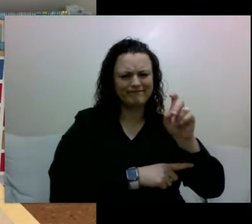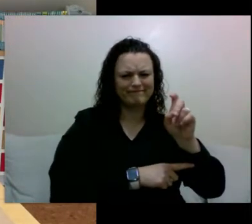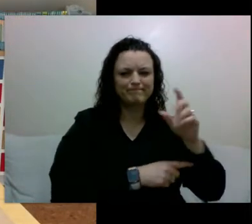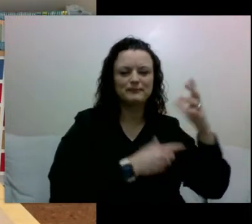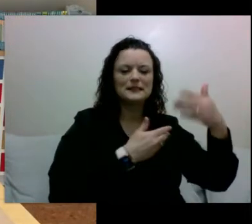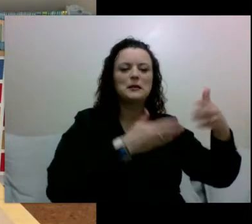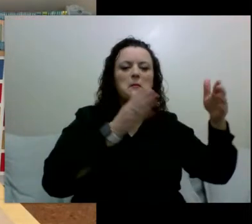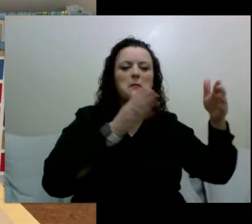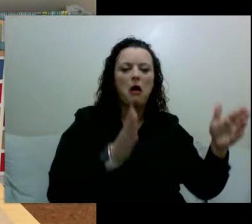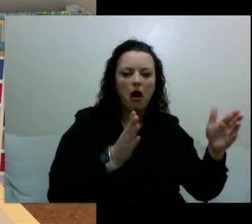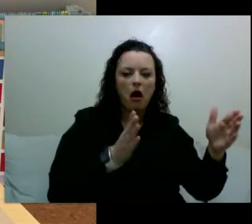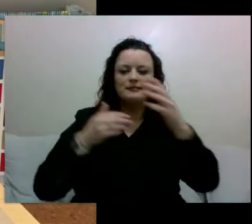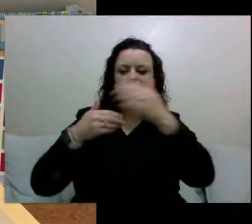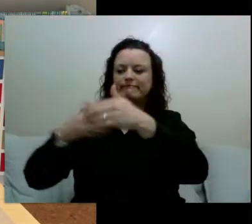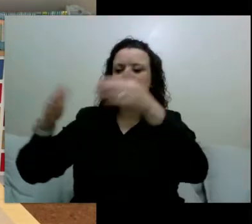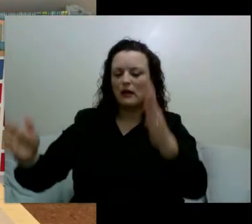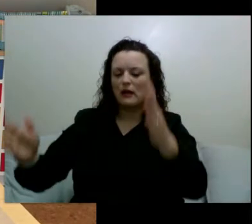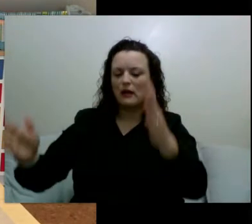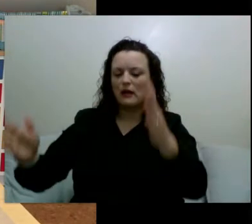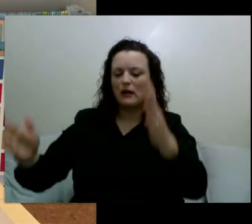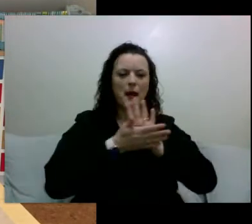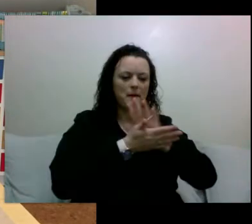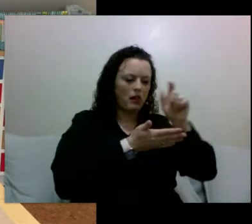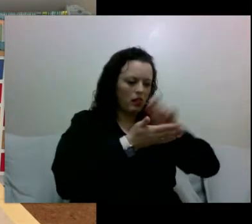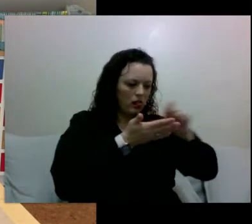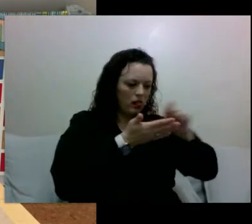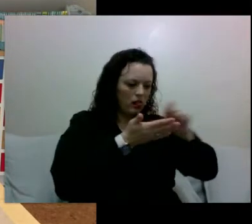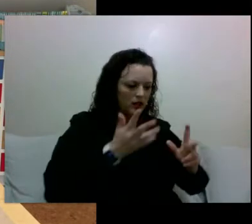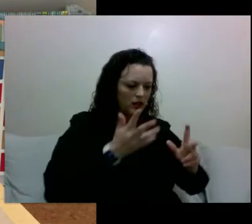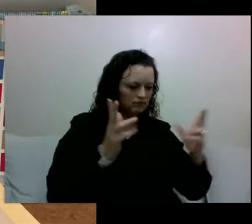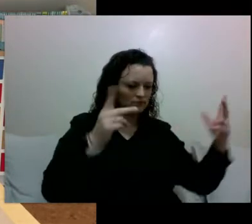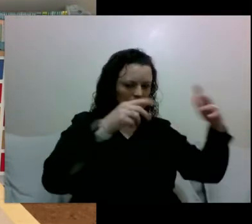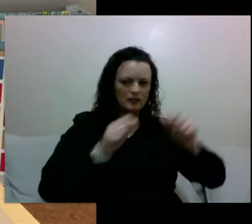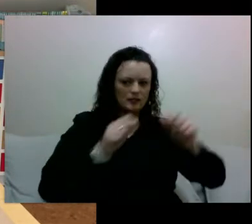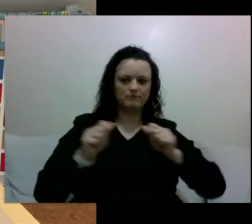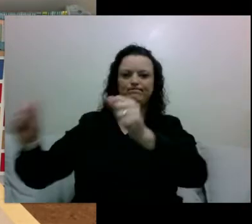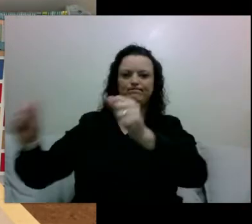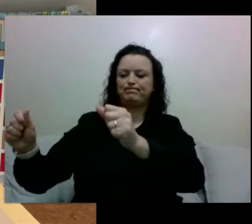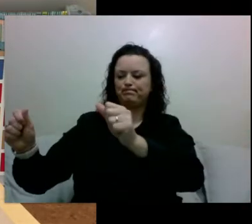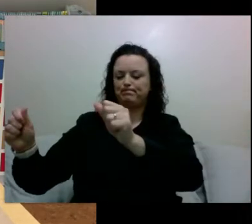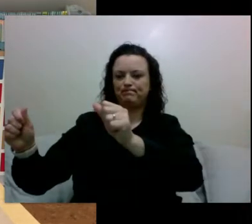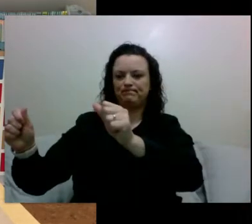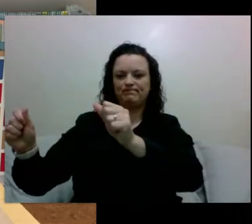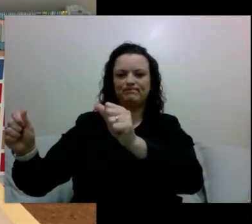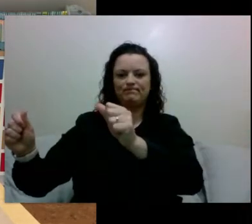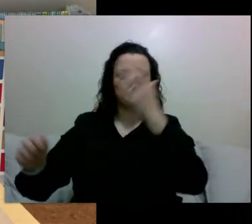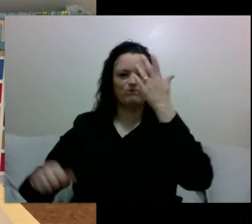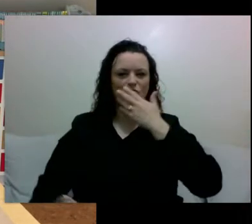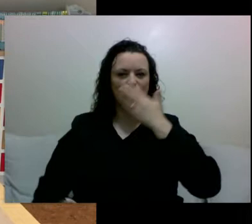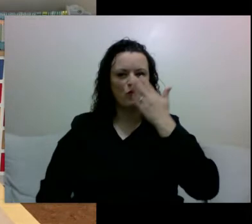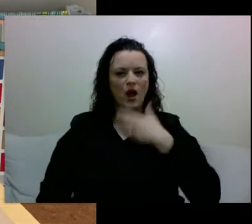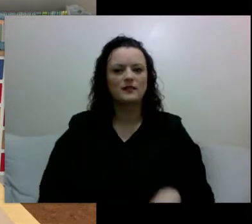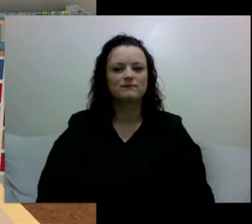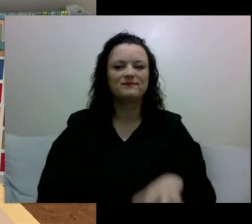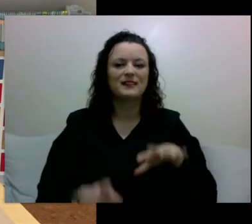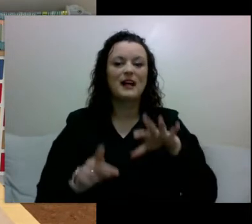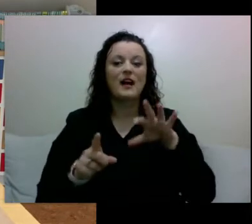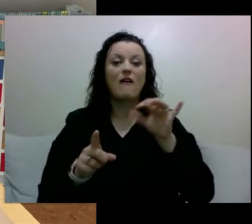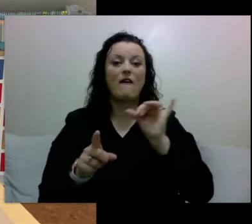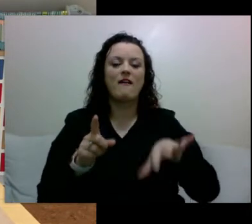this. It's just a box as well. I also found this. It's a little bit falling apart.